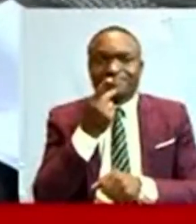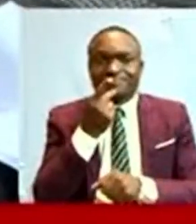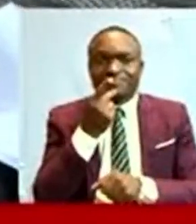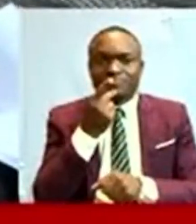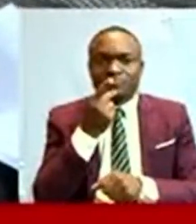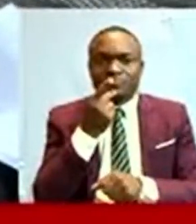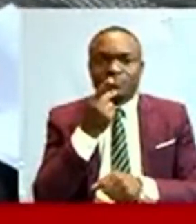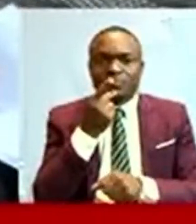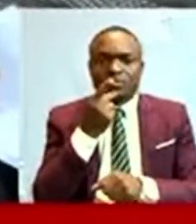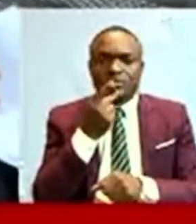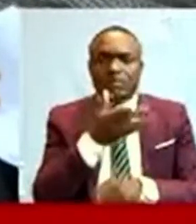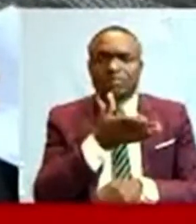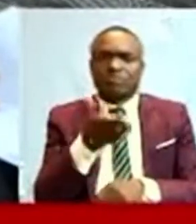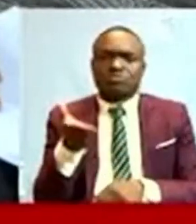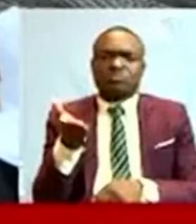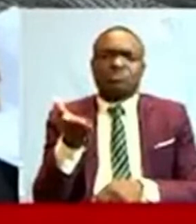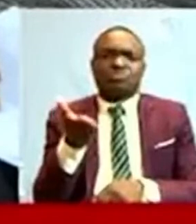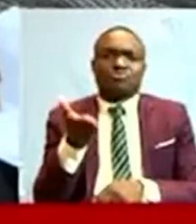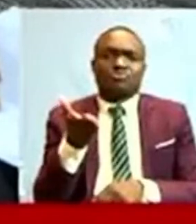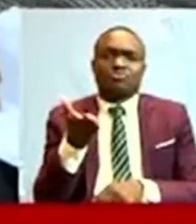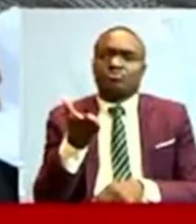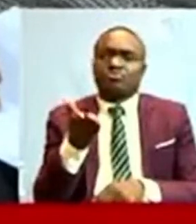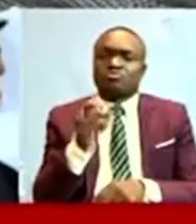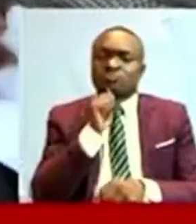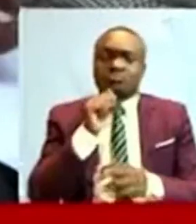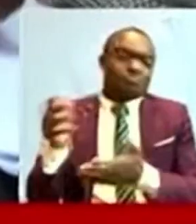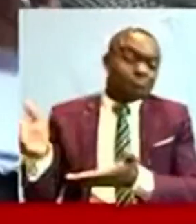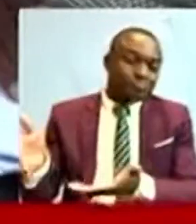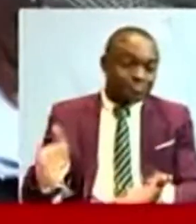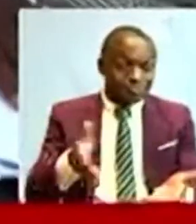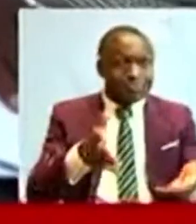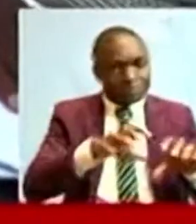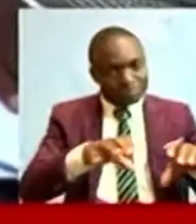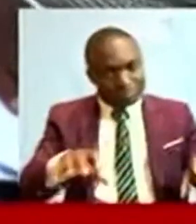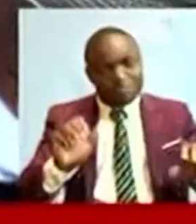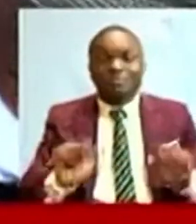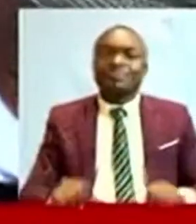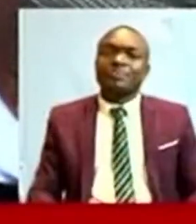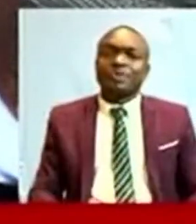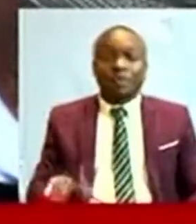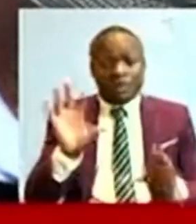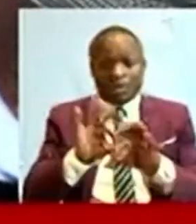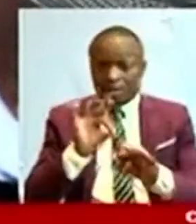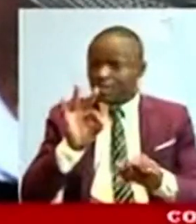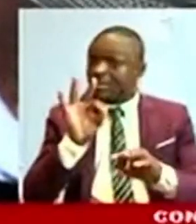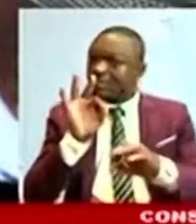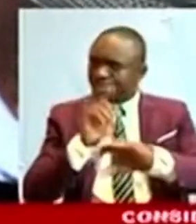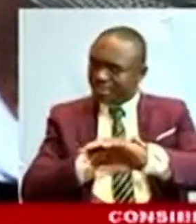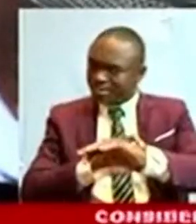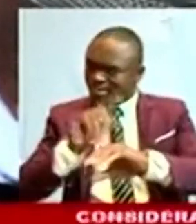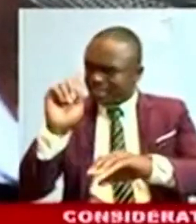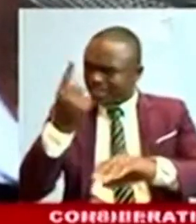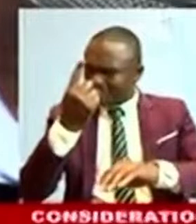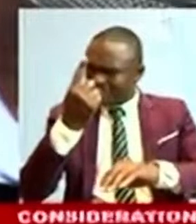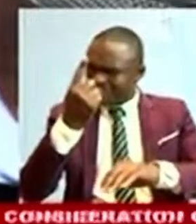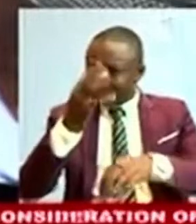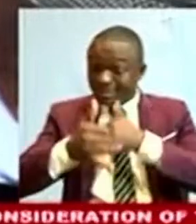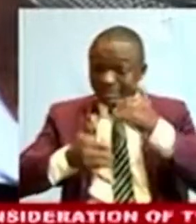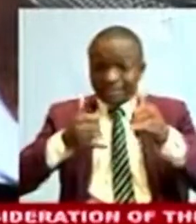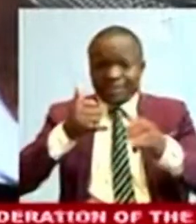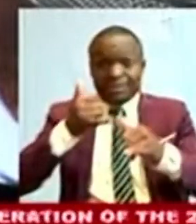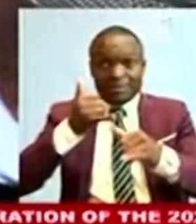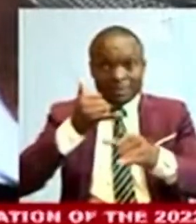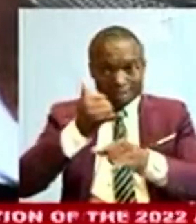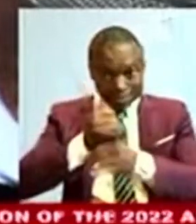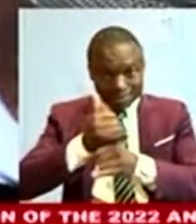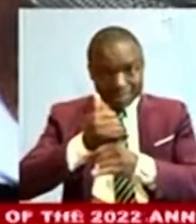reluctant to bring their children, because there's nothing else they're coming for except for a weight measure. And so you find that during the first year of their lives,